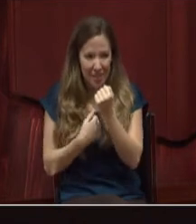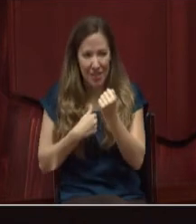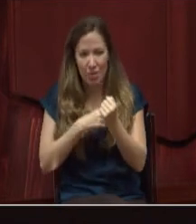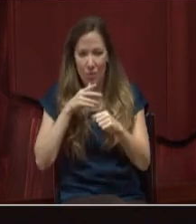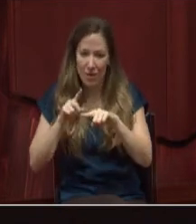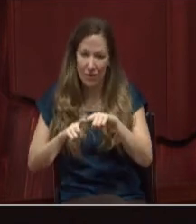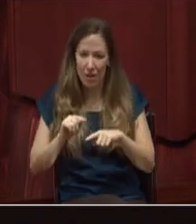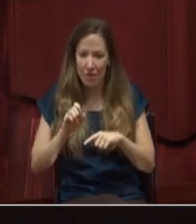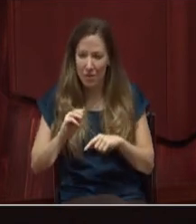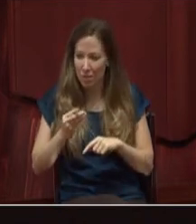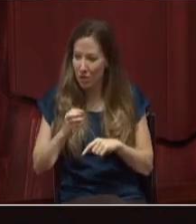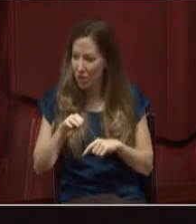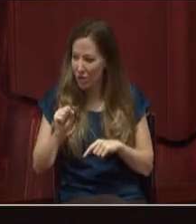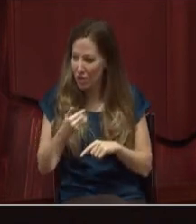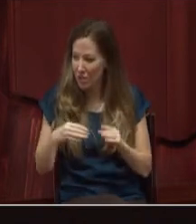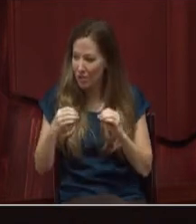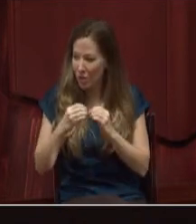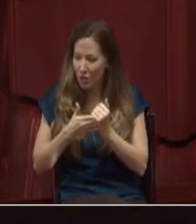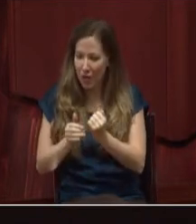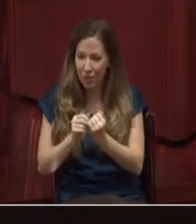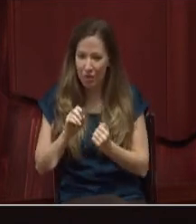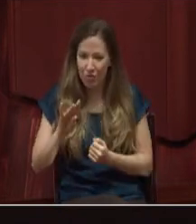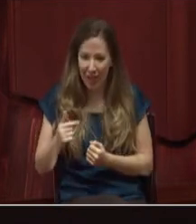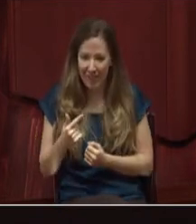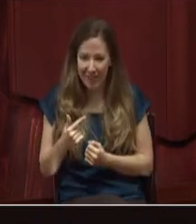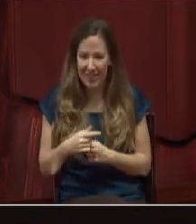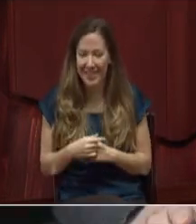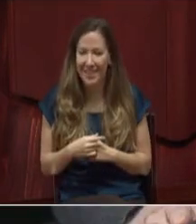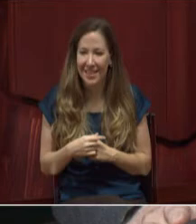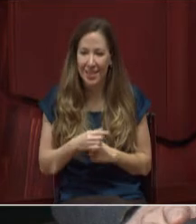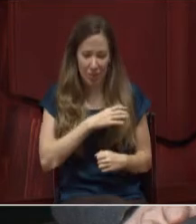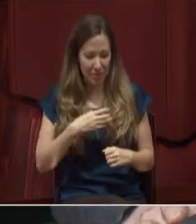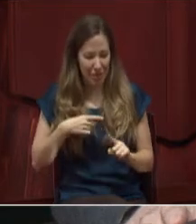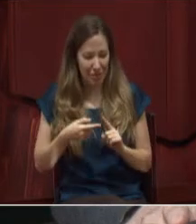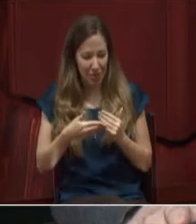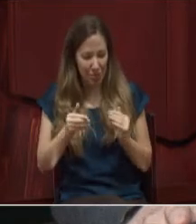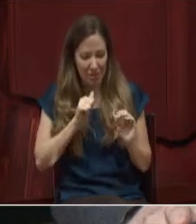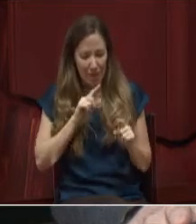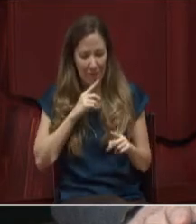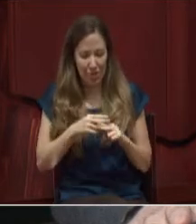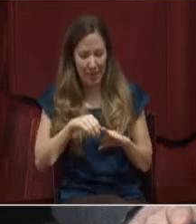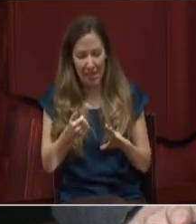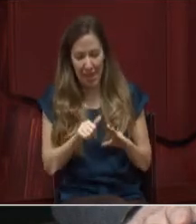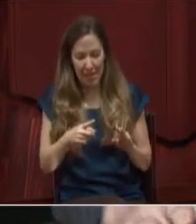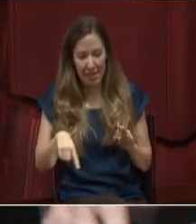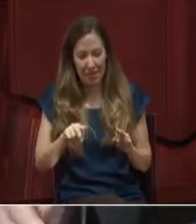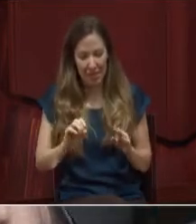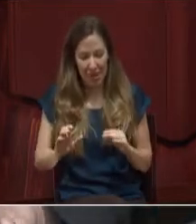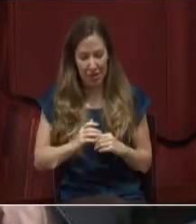more to help in the drafting, because Congress is hardly mentioned in any of these documents. And